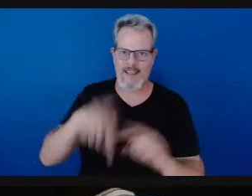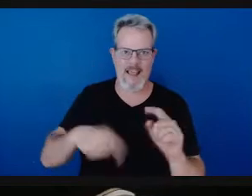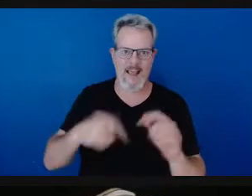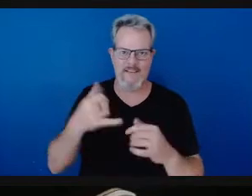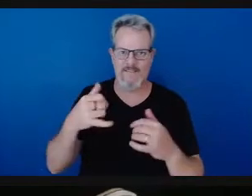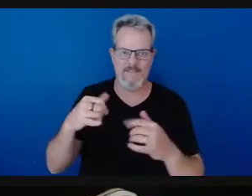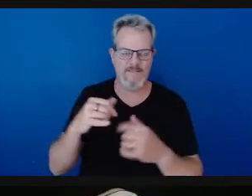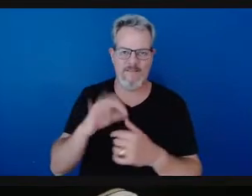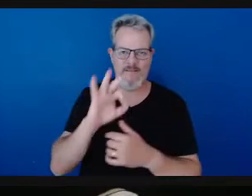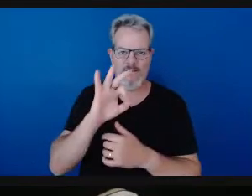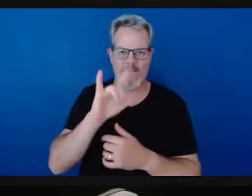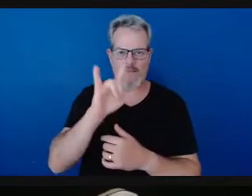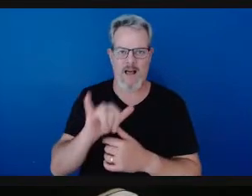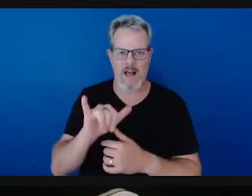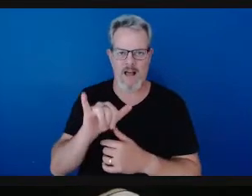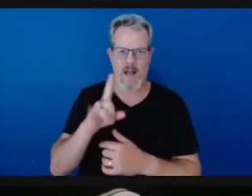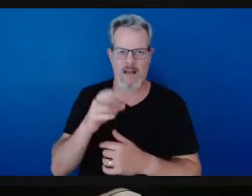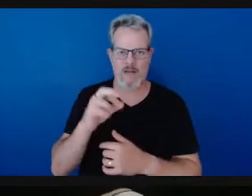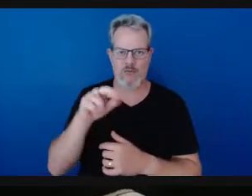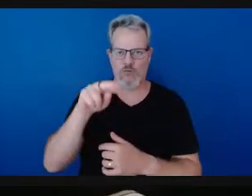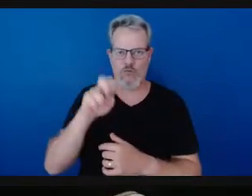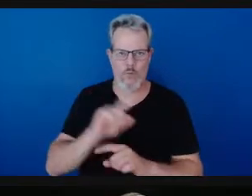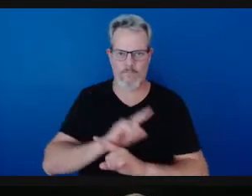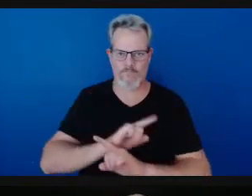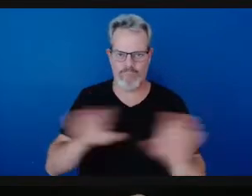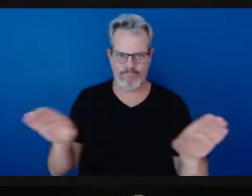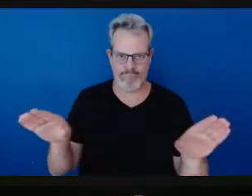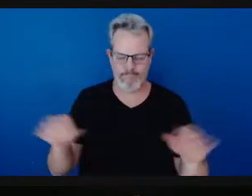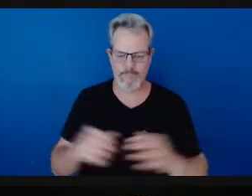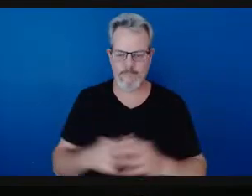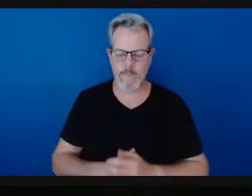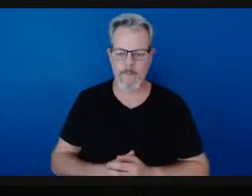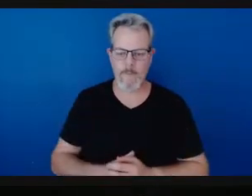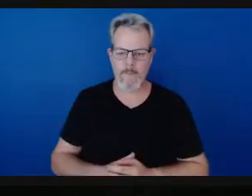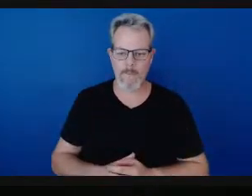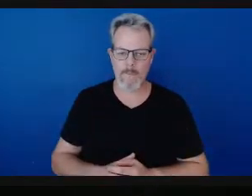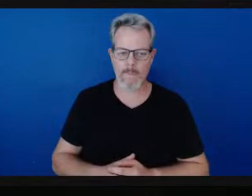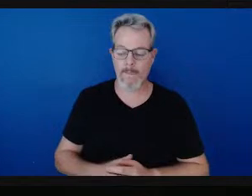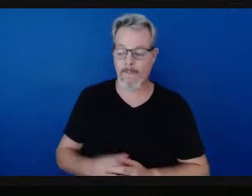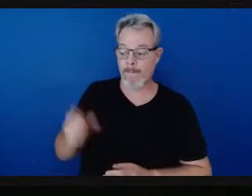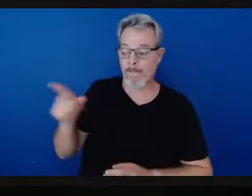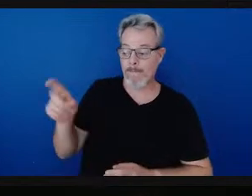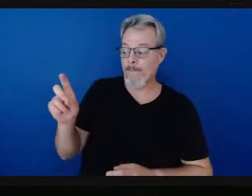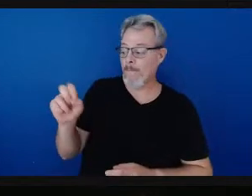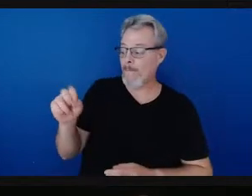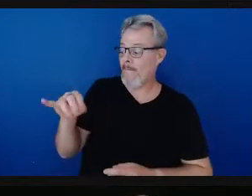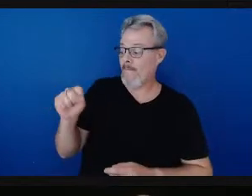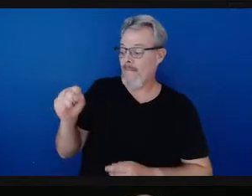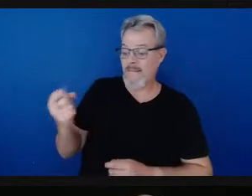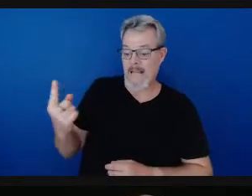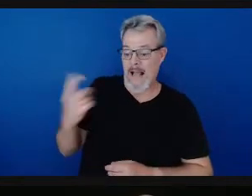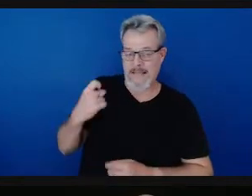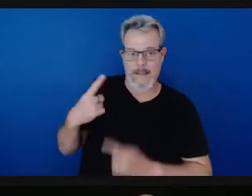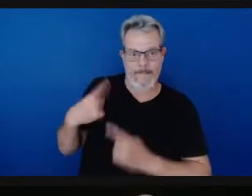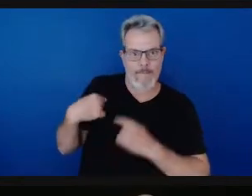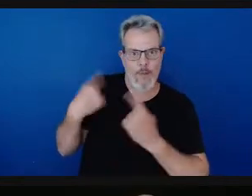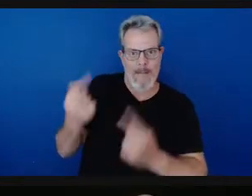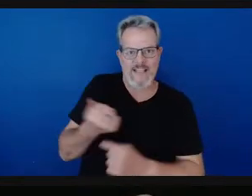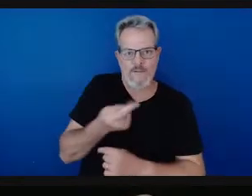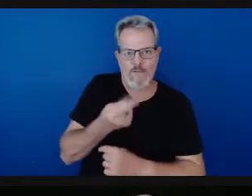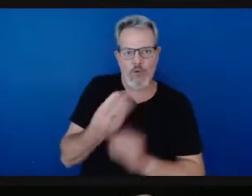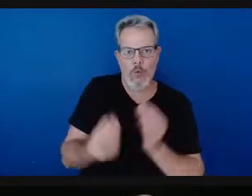All right, so Dennis asks, I got a great question here. The past 3 eruptions featured 0.25